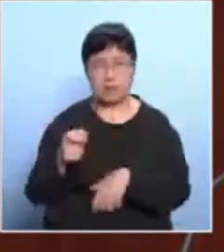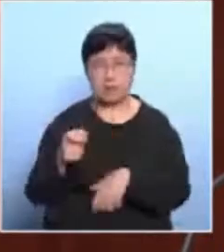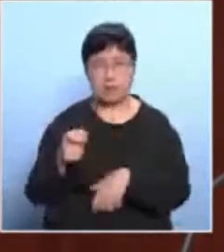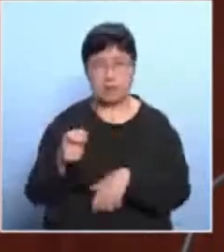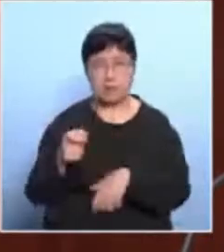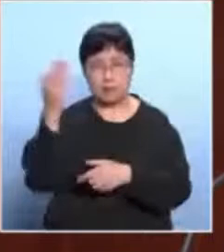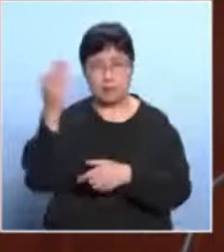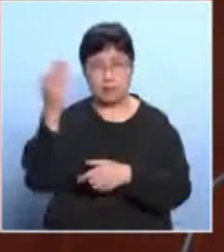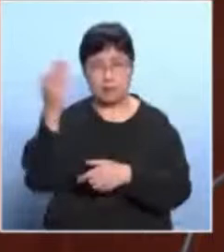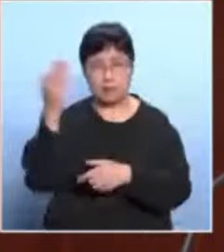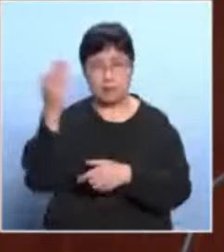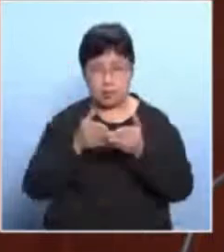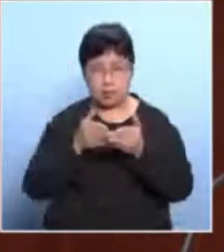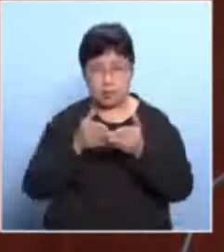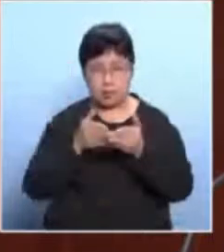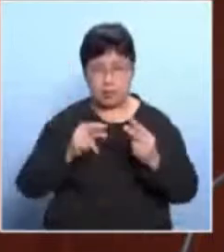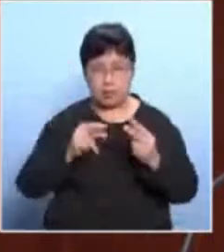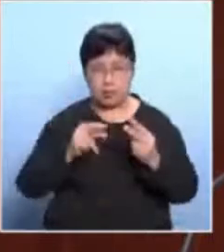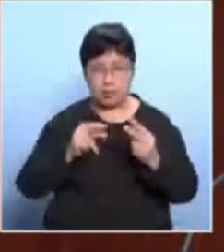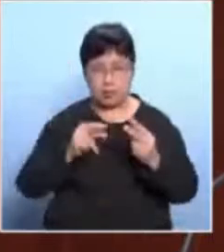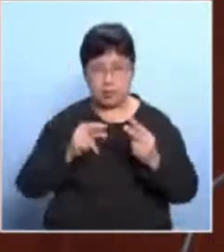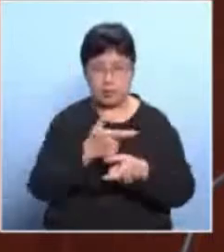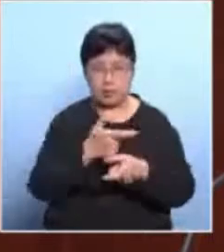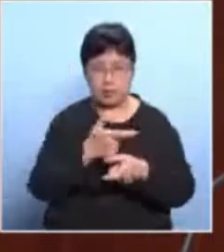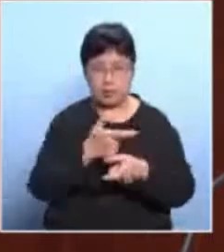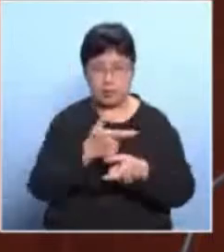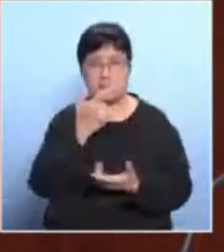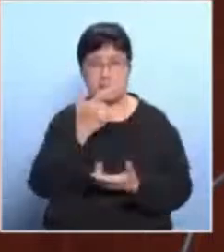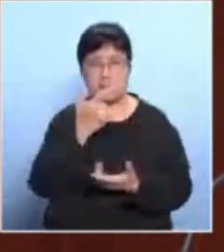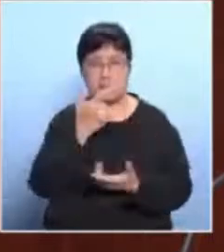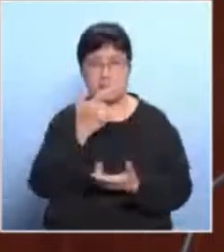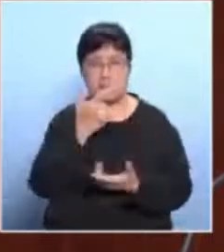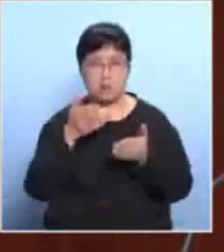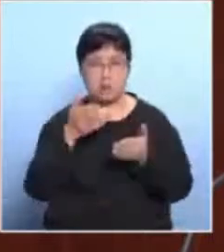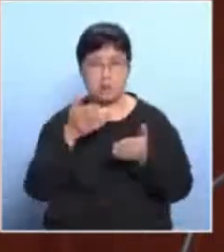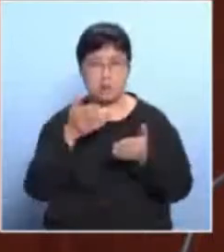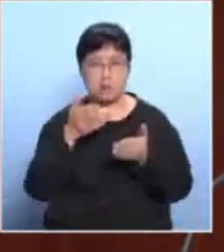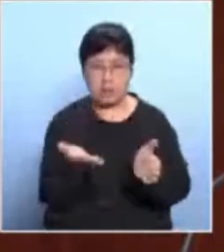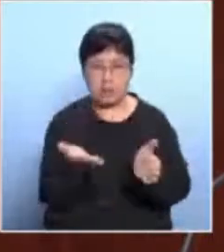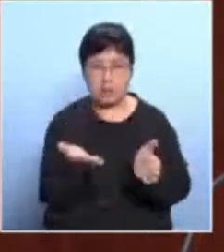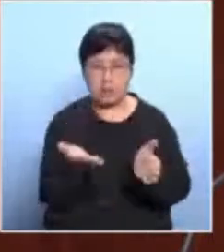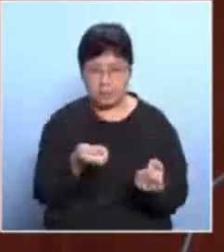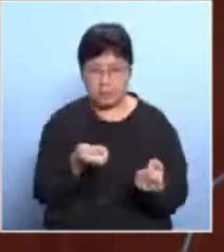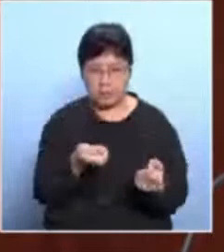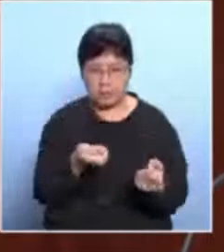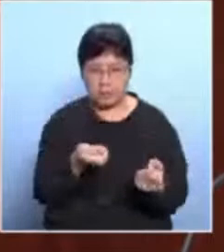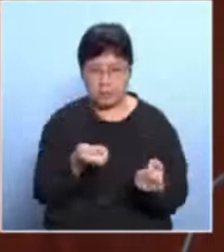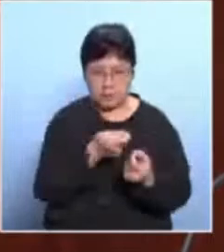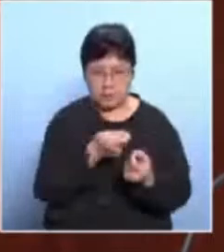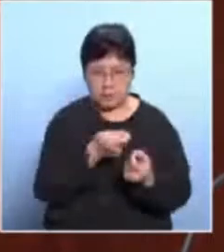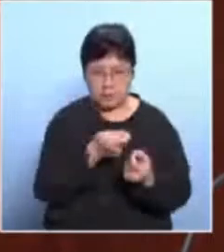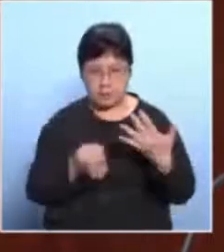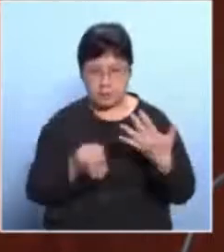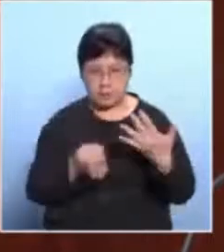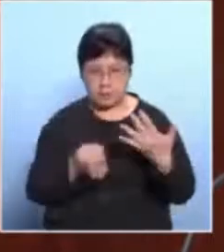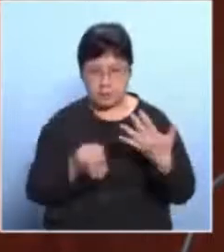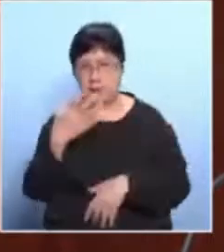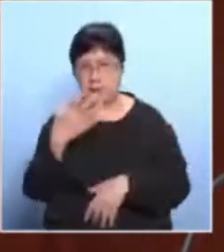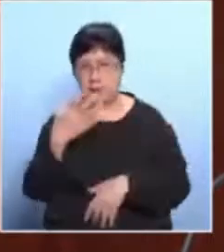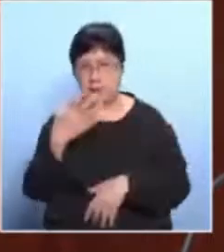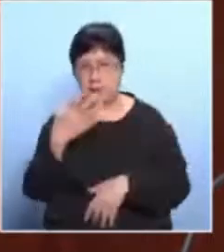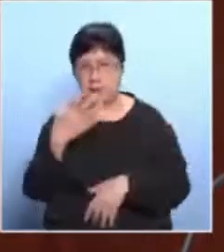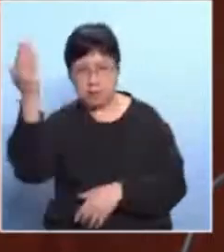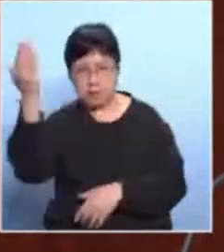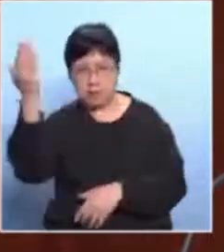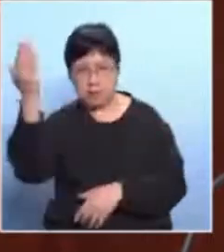infrastructure in the vicinity of the Kai Tak Cruise Terminal, we strive to attract more cruise ships to Hong Kong and